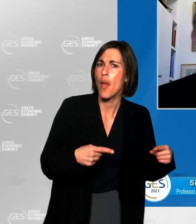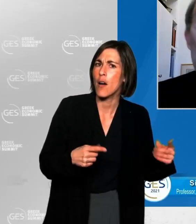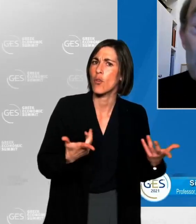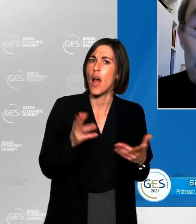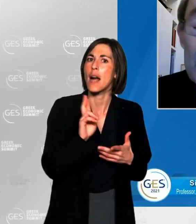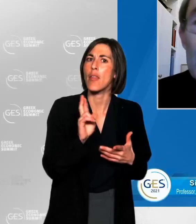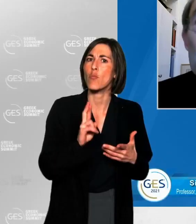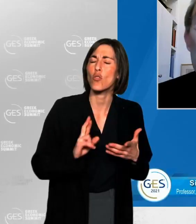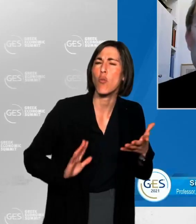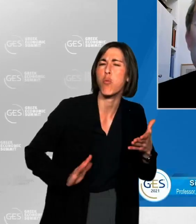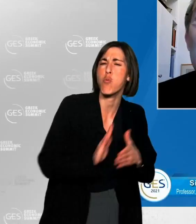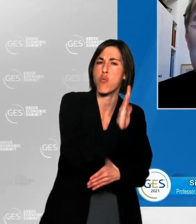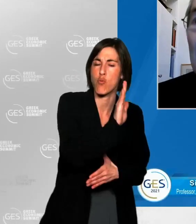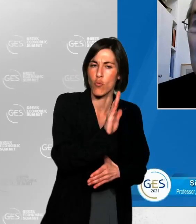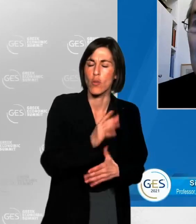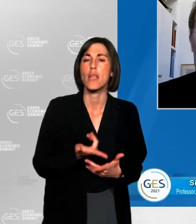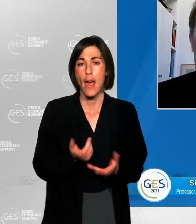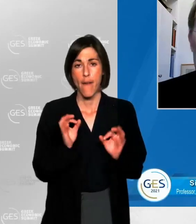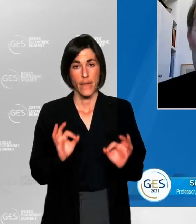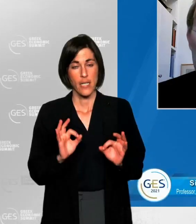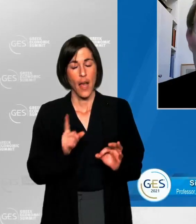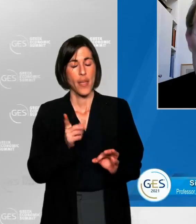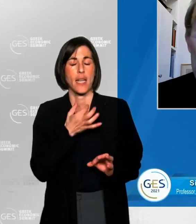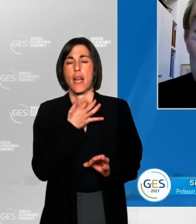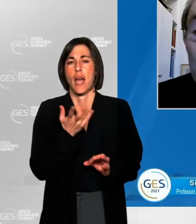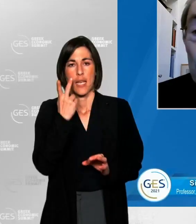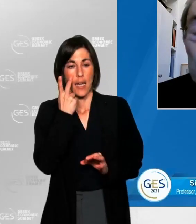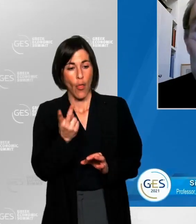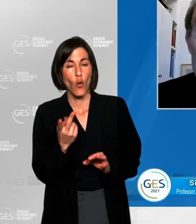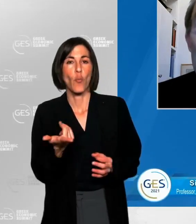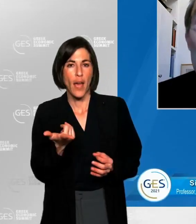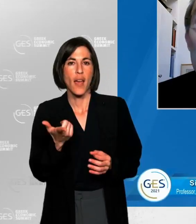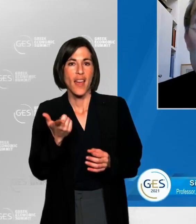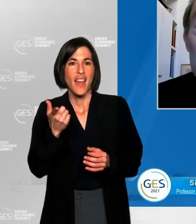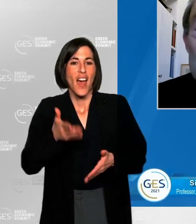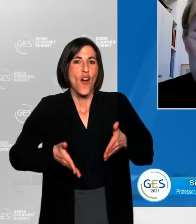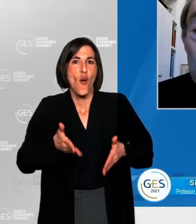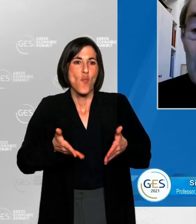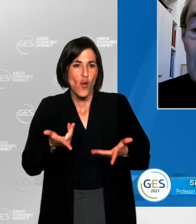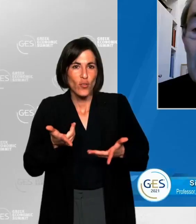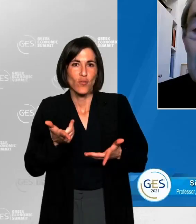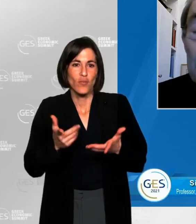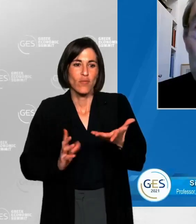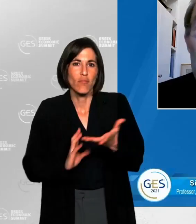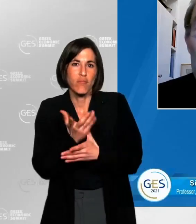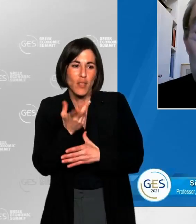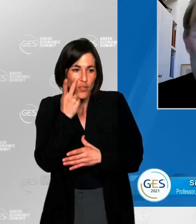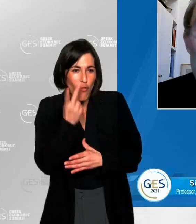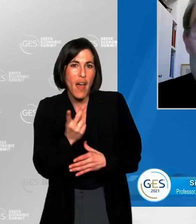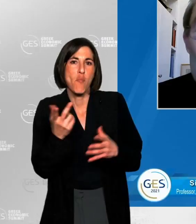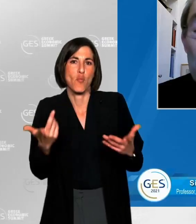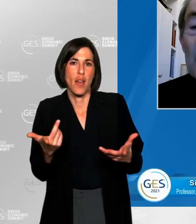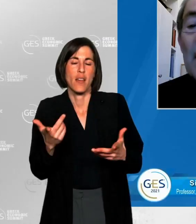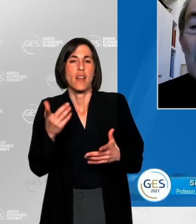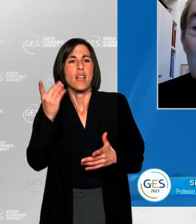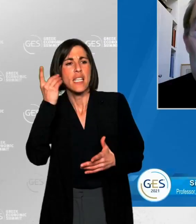how fast innovation is taking place. Before the smartphone, something like 7 or 8 years between